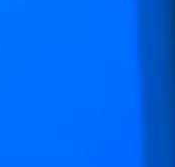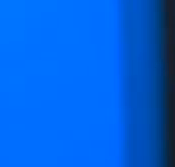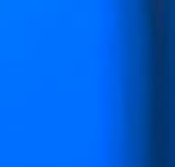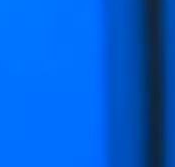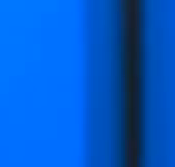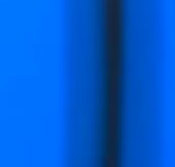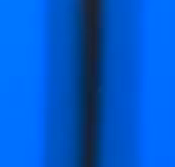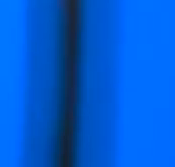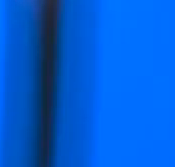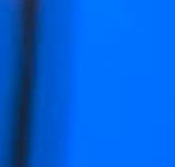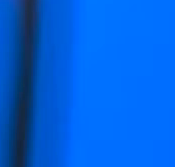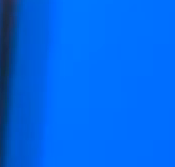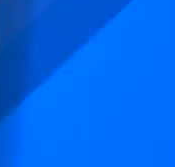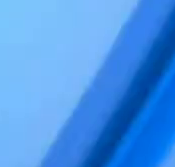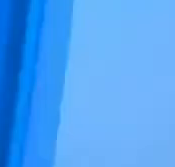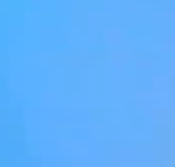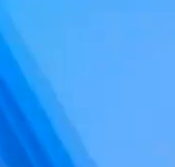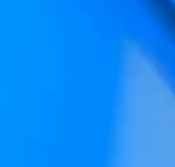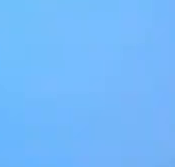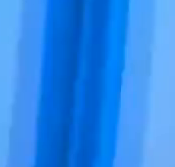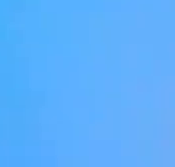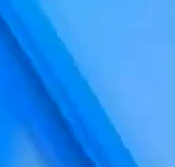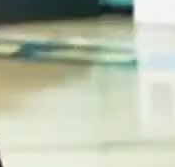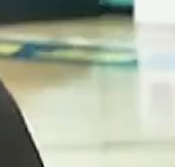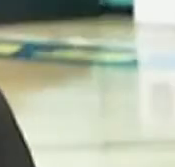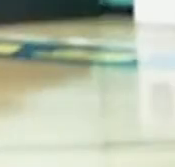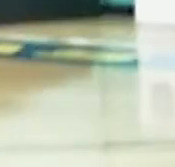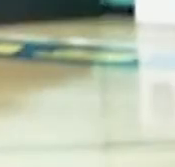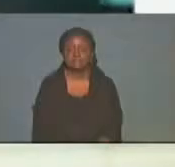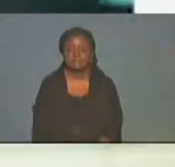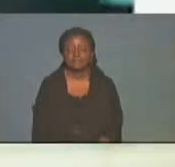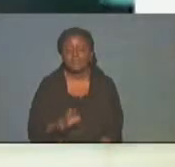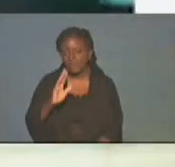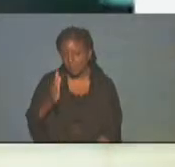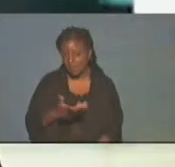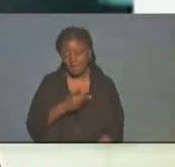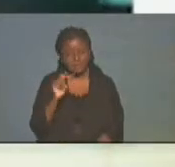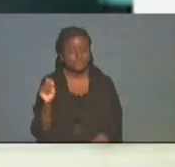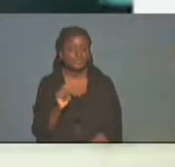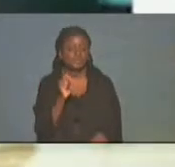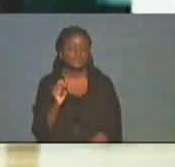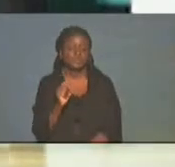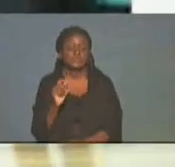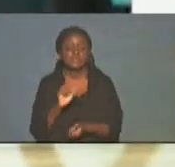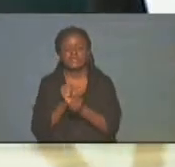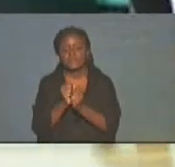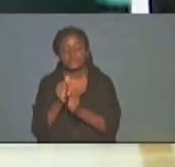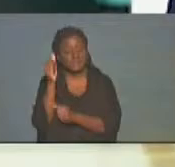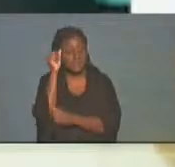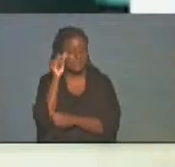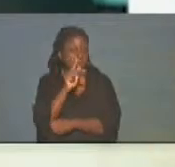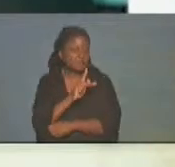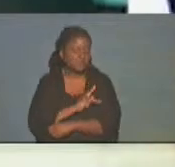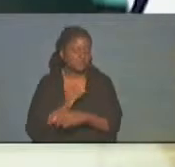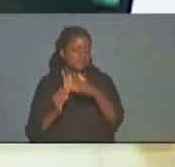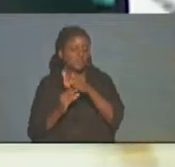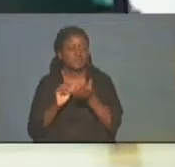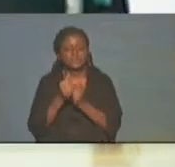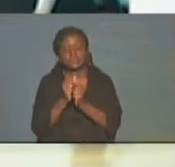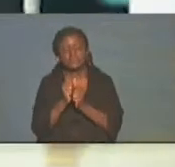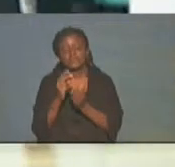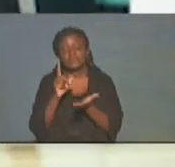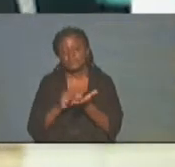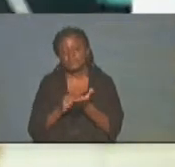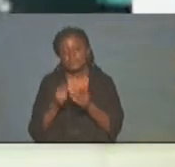This is ZNS Total Sports. Welcome to your Tuesday Sports, everyone. I'm Amajal Knowles, topping sports news after